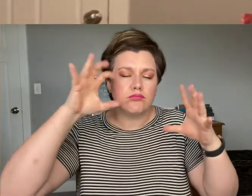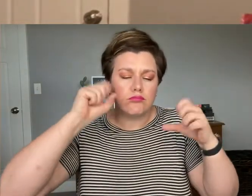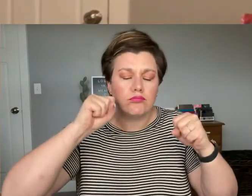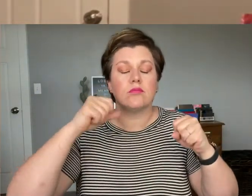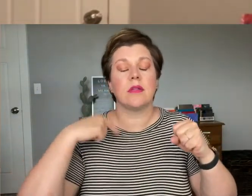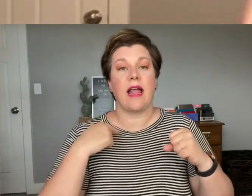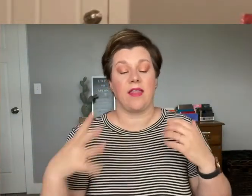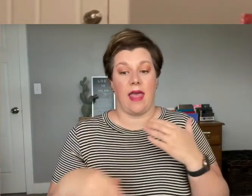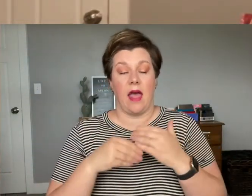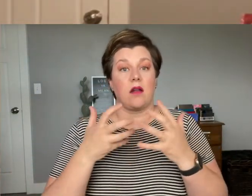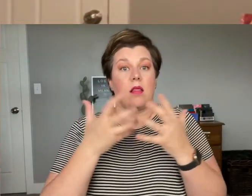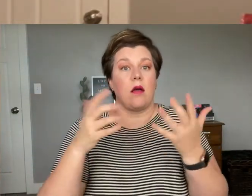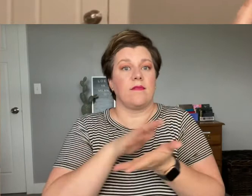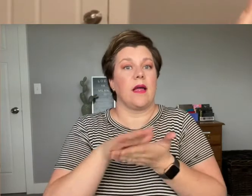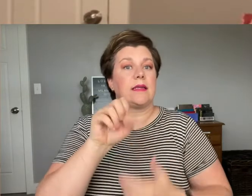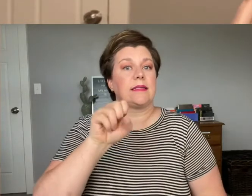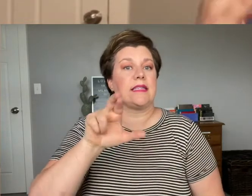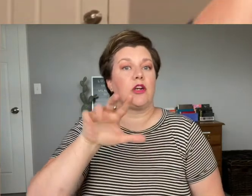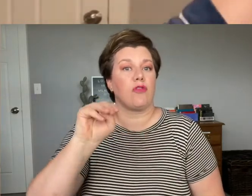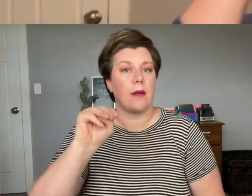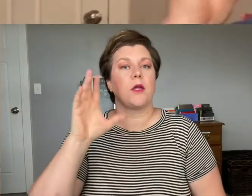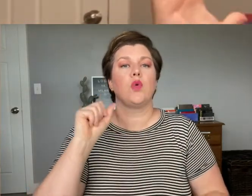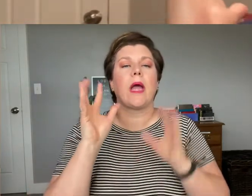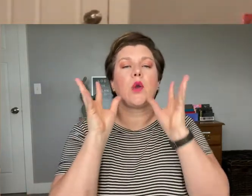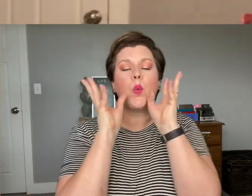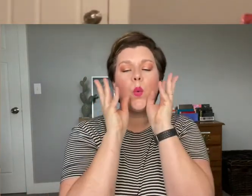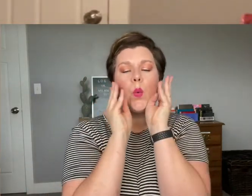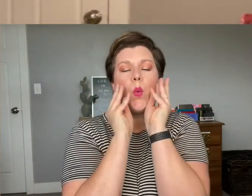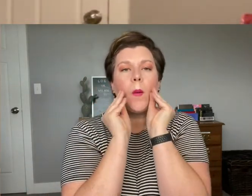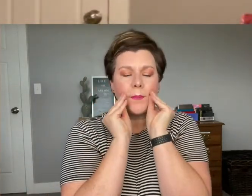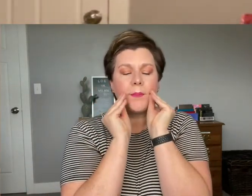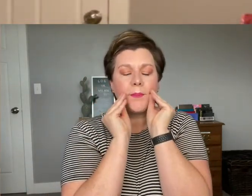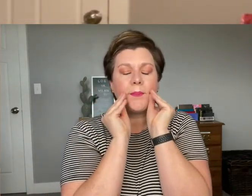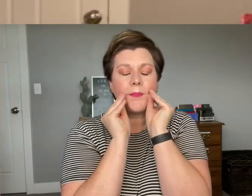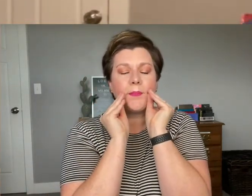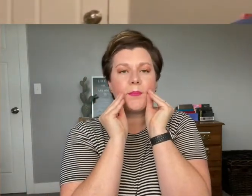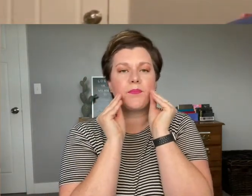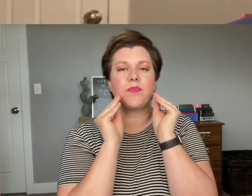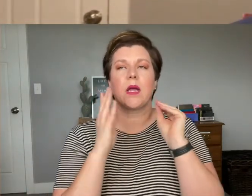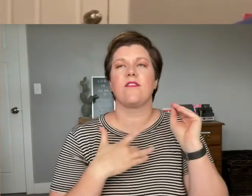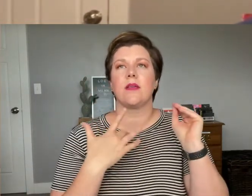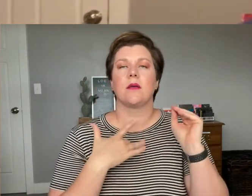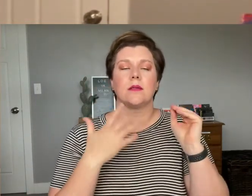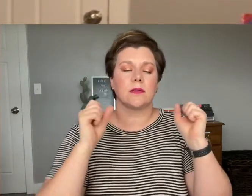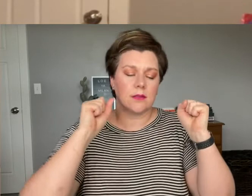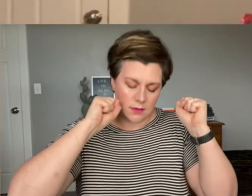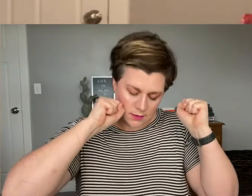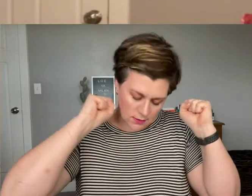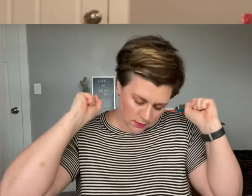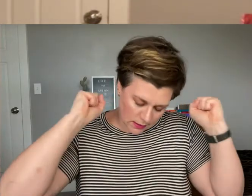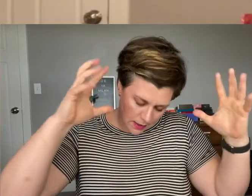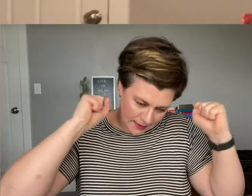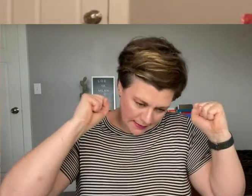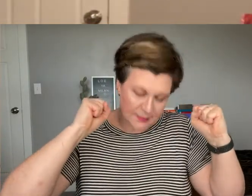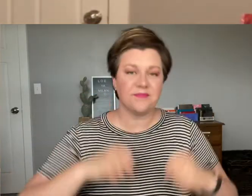like a really beautiful amount of serum that you can then soak into your face, and it just feels really,